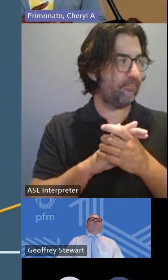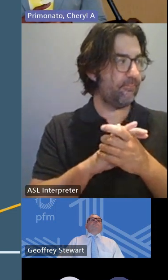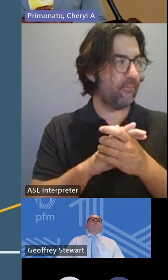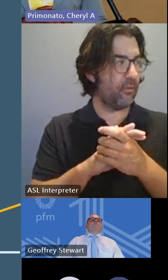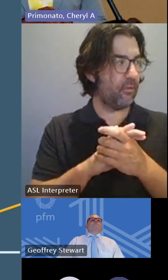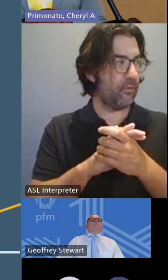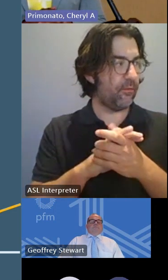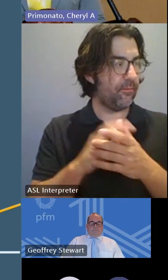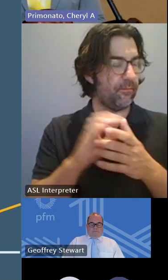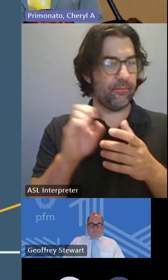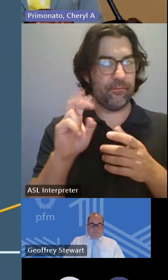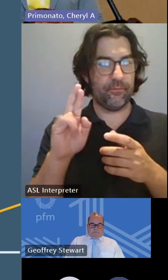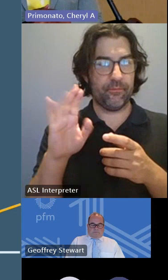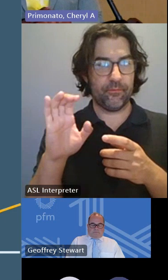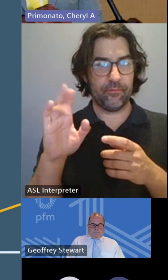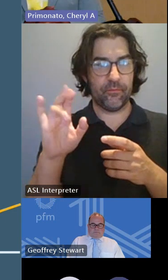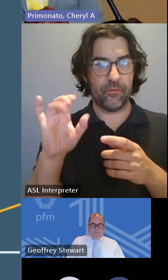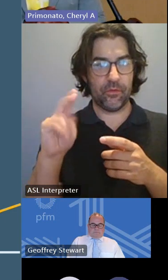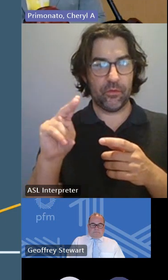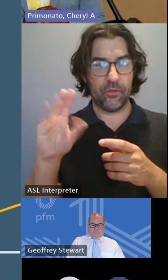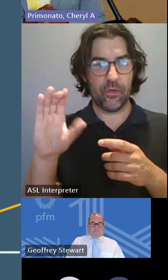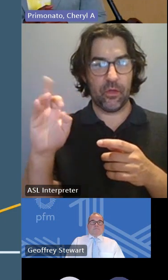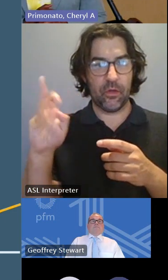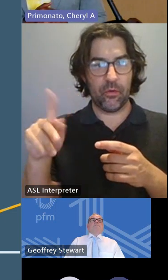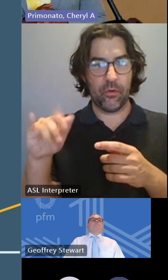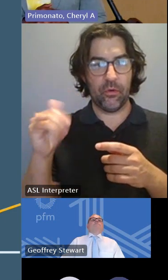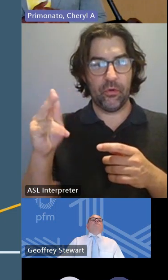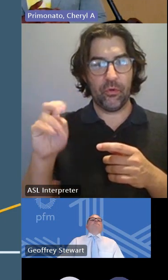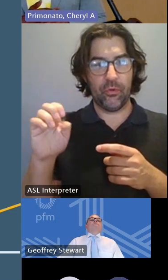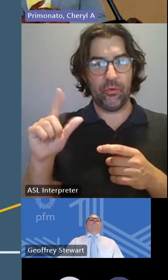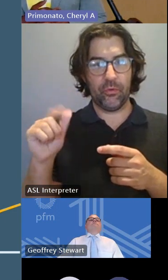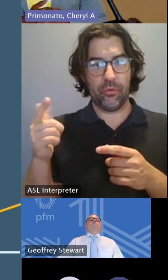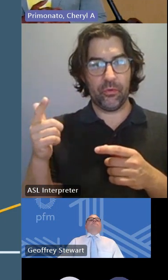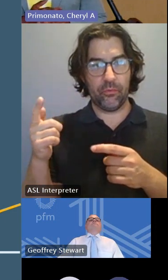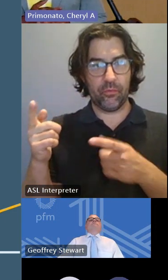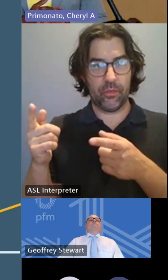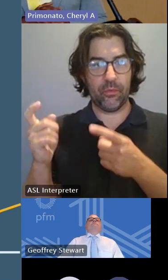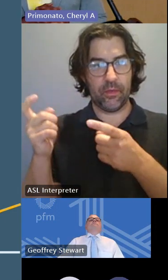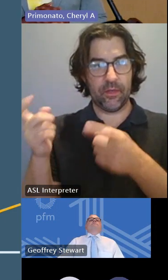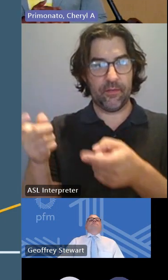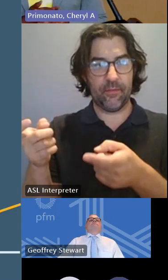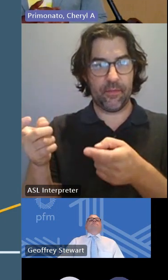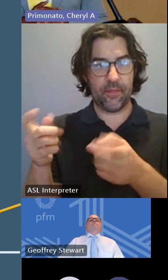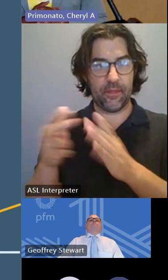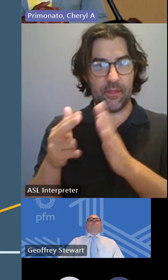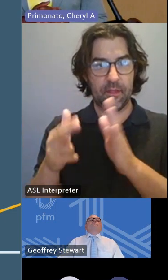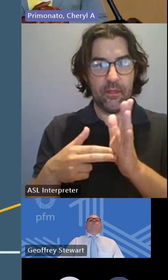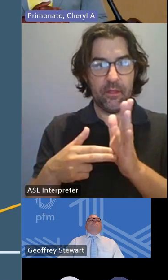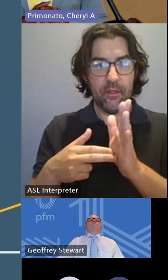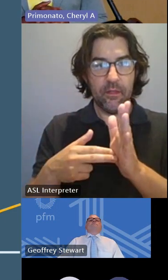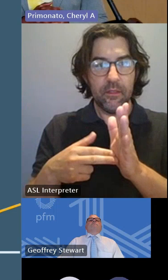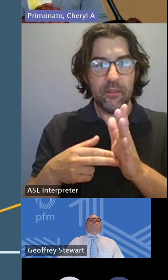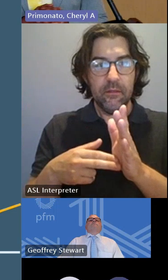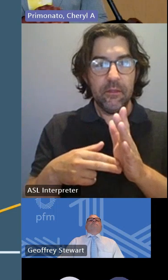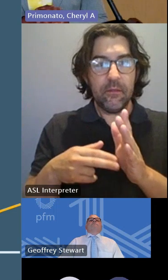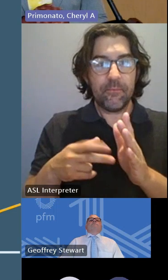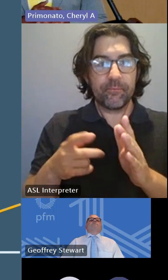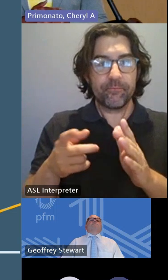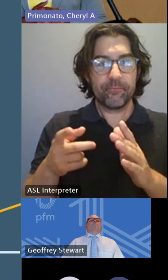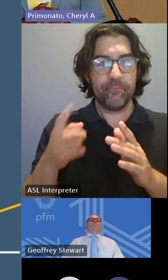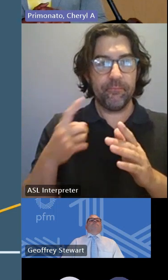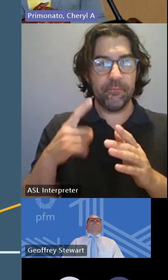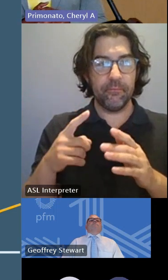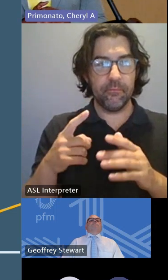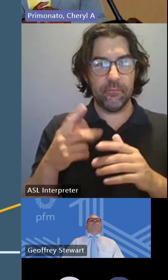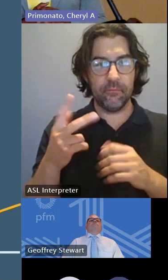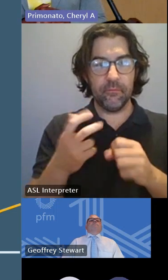Eric Ryan Corporation in June 2021 was awarded the contract. It was for an initial